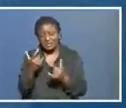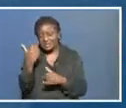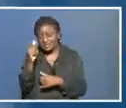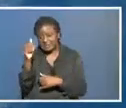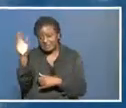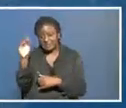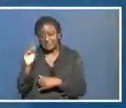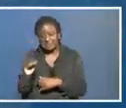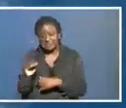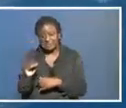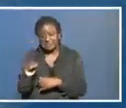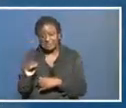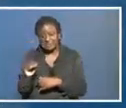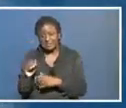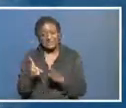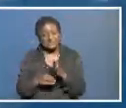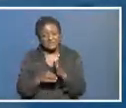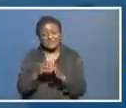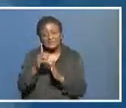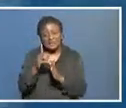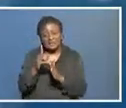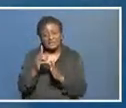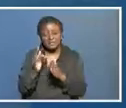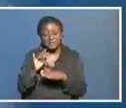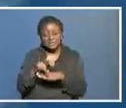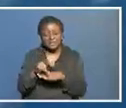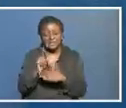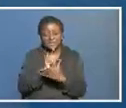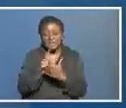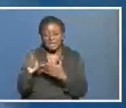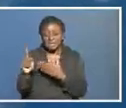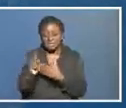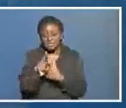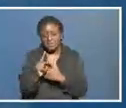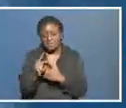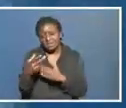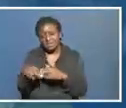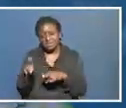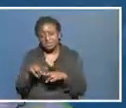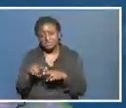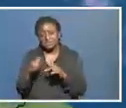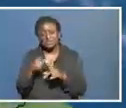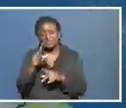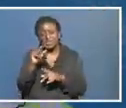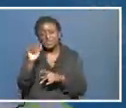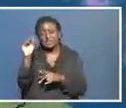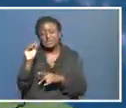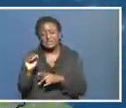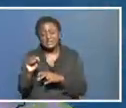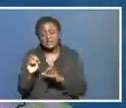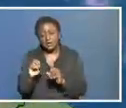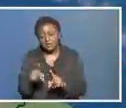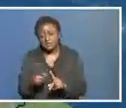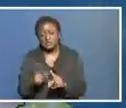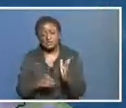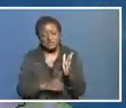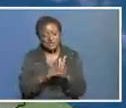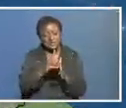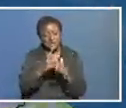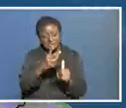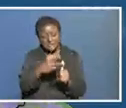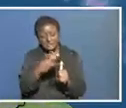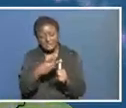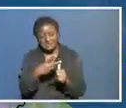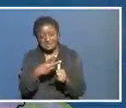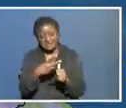of developing, but early next week, Monday into Wednesday, that will bump up to about 20%. And then the second wave is near the Windward